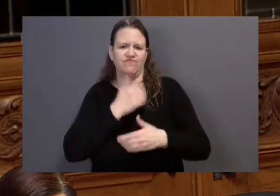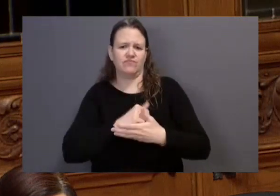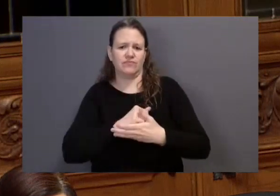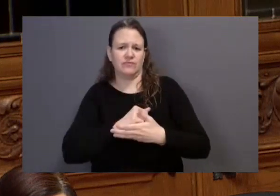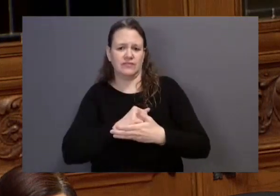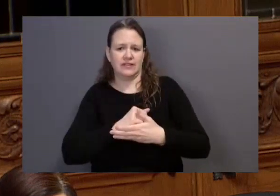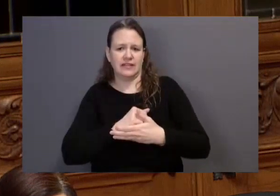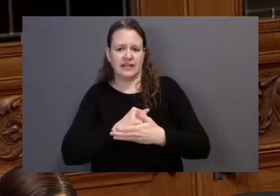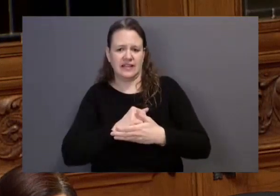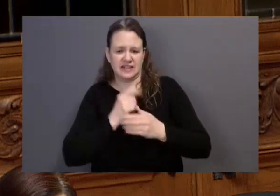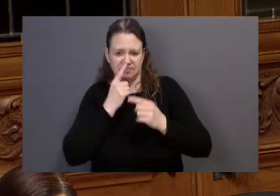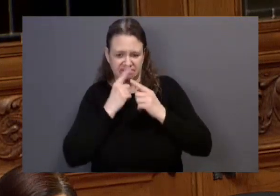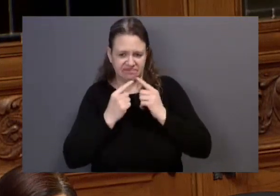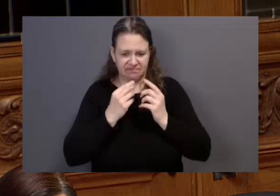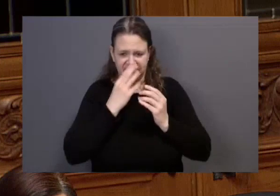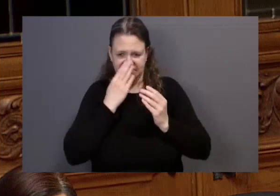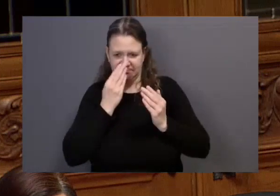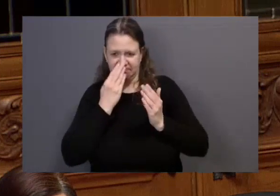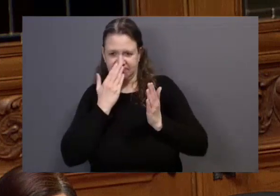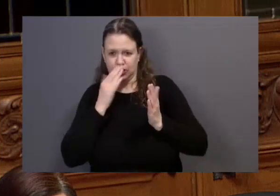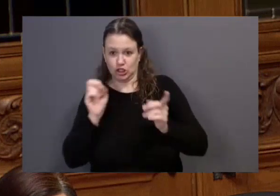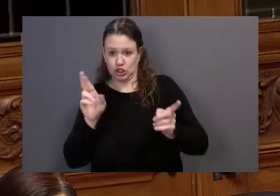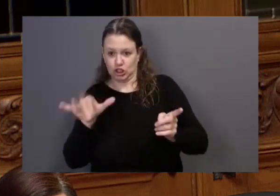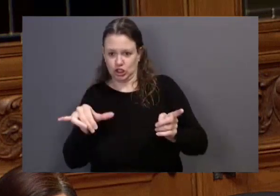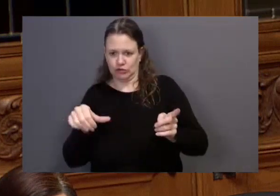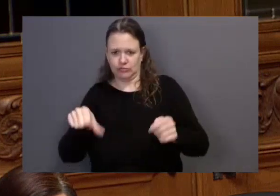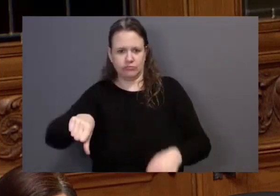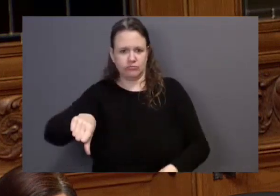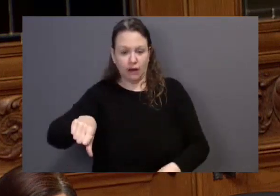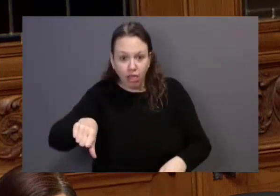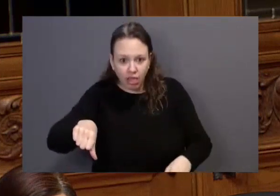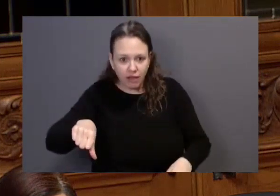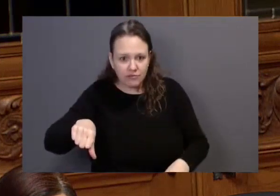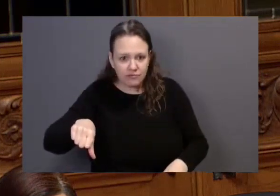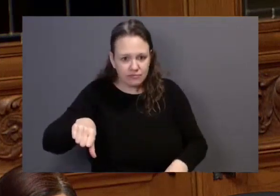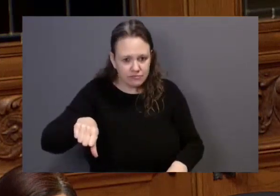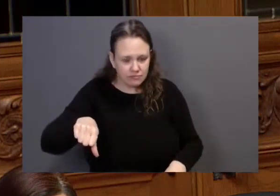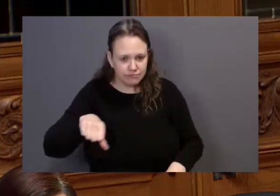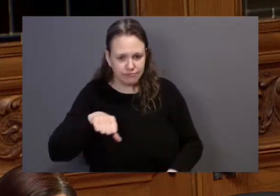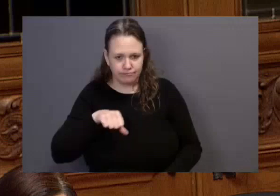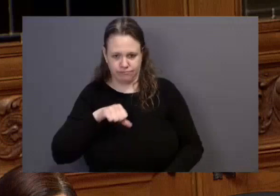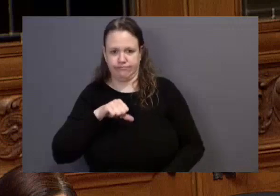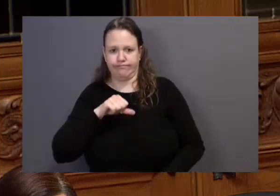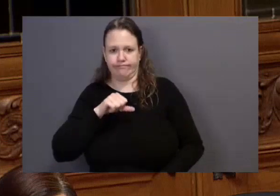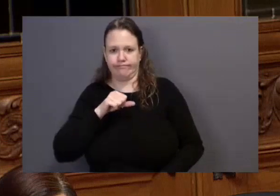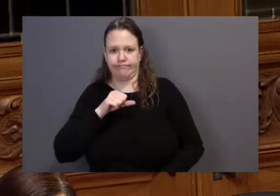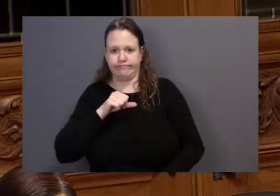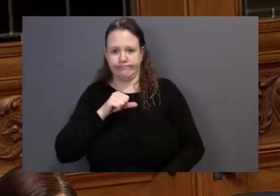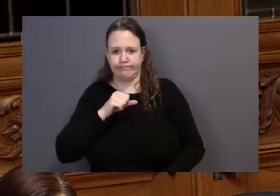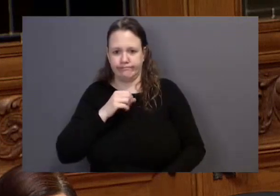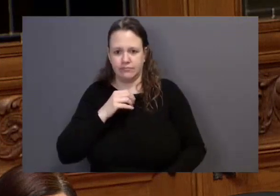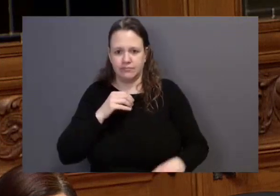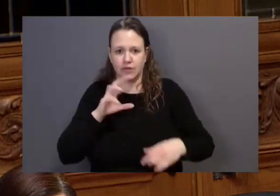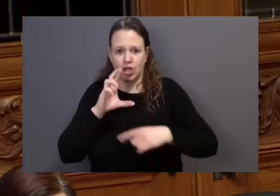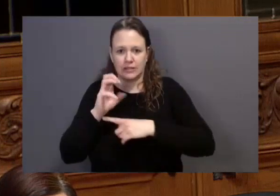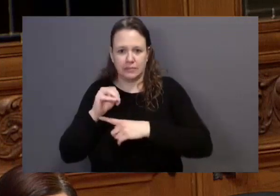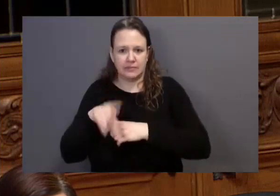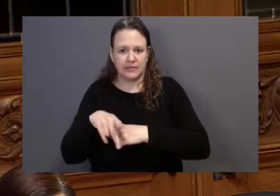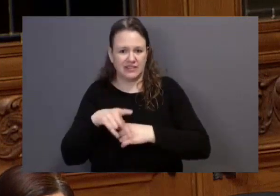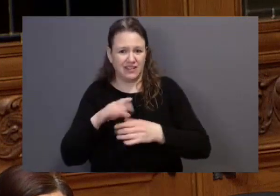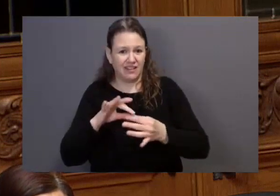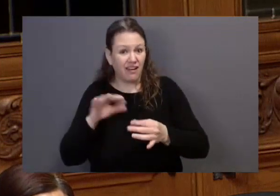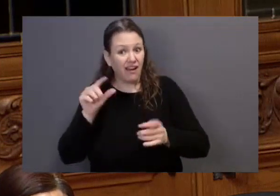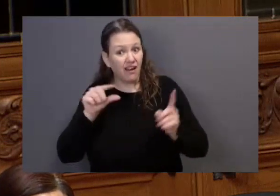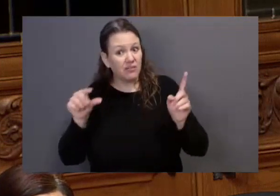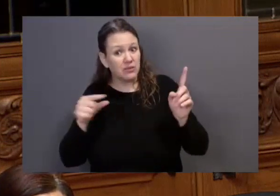The RCMP's union said this NDP government has not communicated with them. Because of his hubris